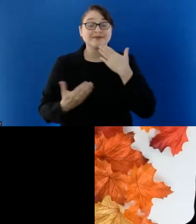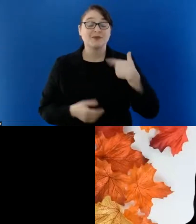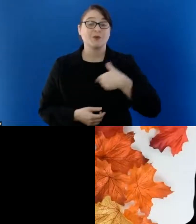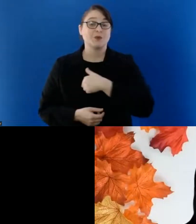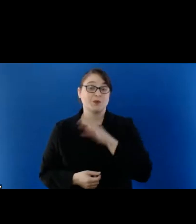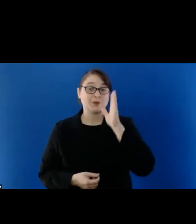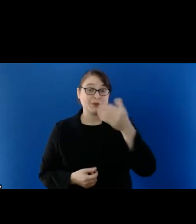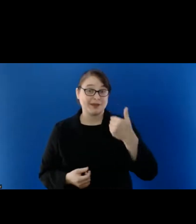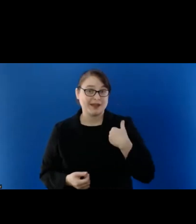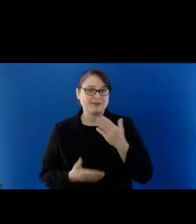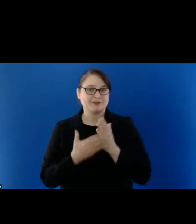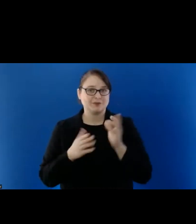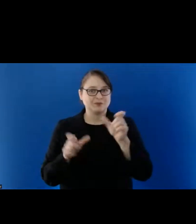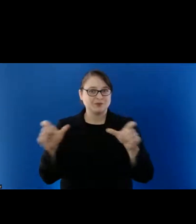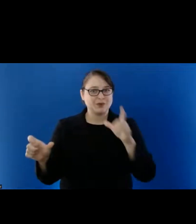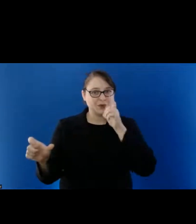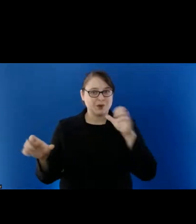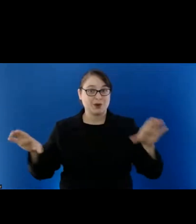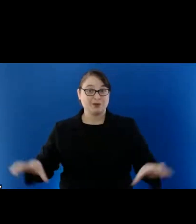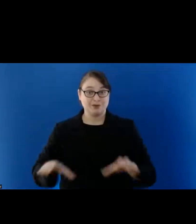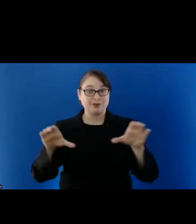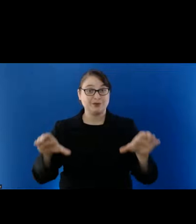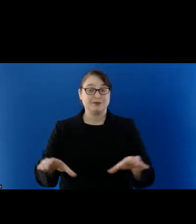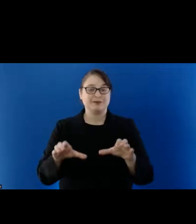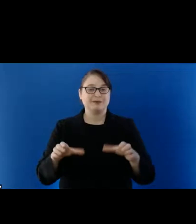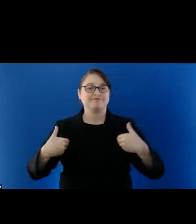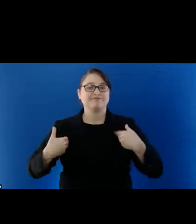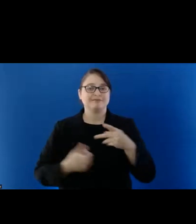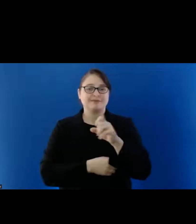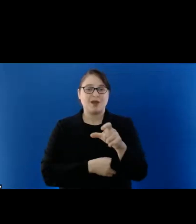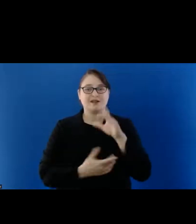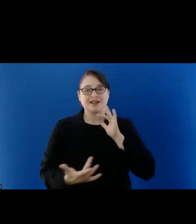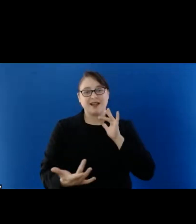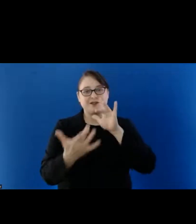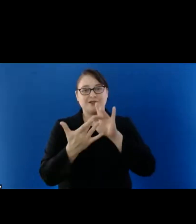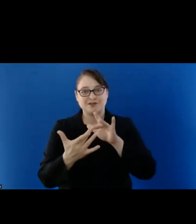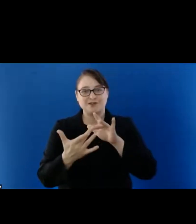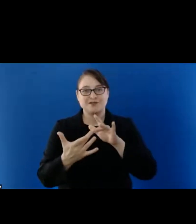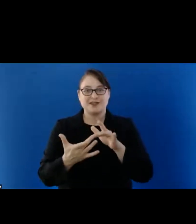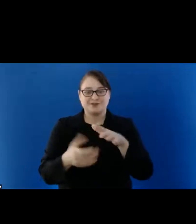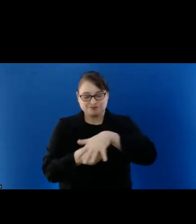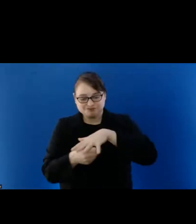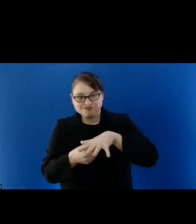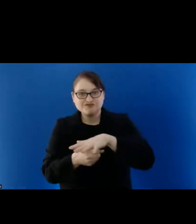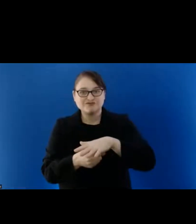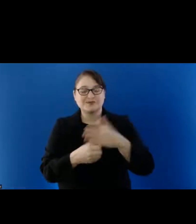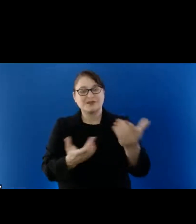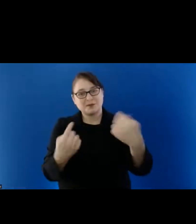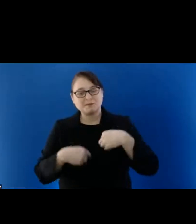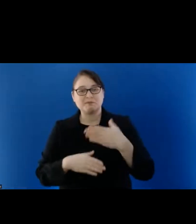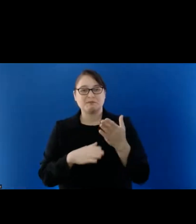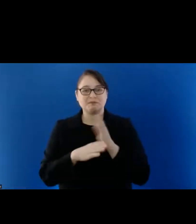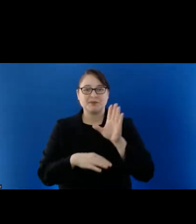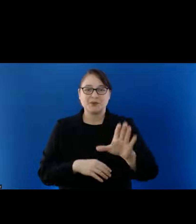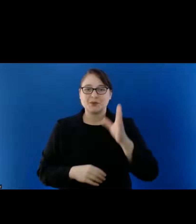to have some folks who are doing monkeypox outreach on the ground come and share their experience. I am